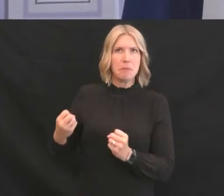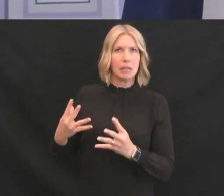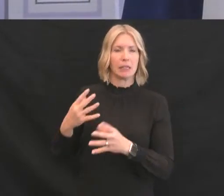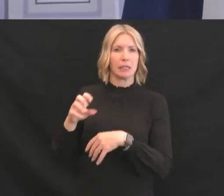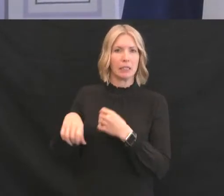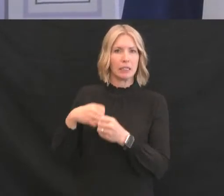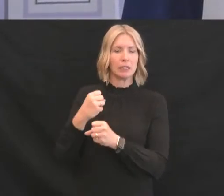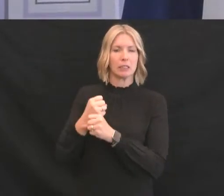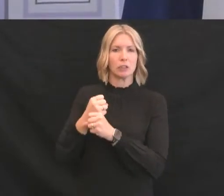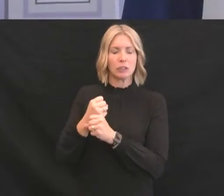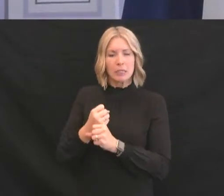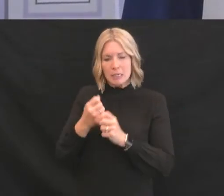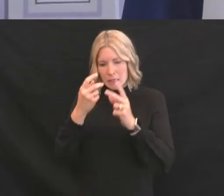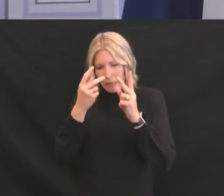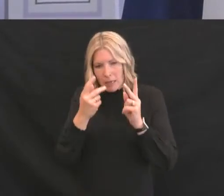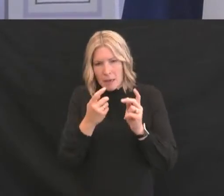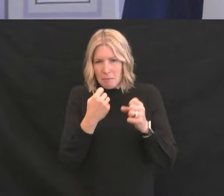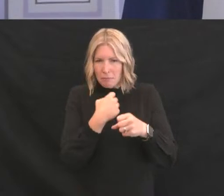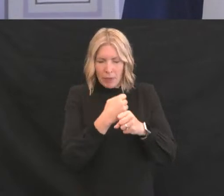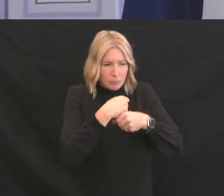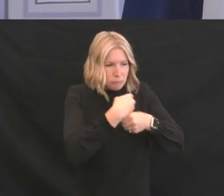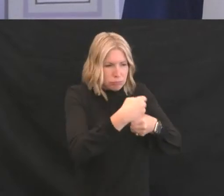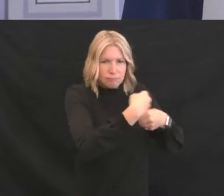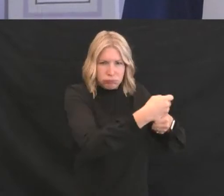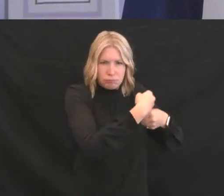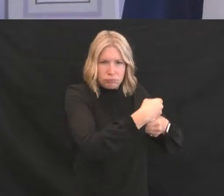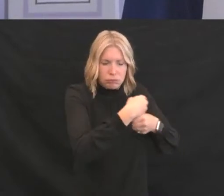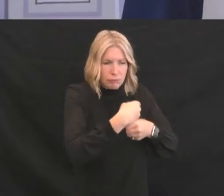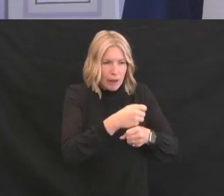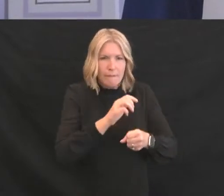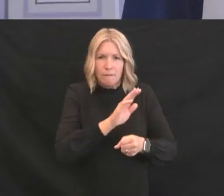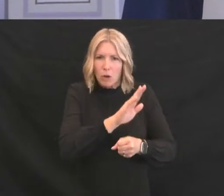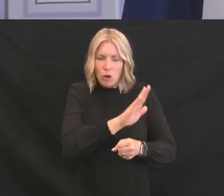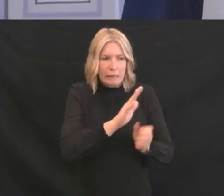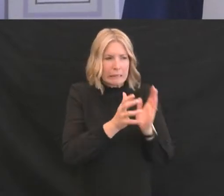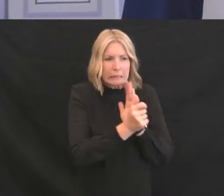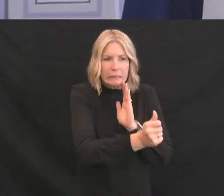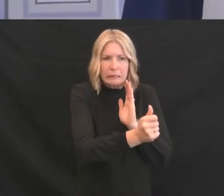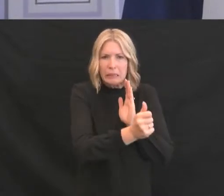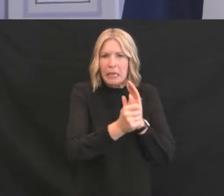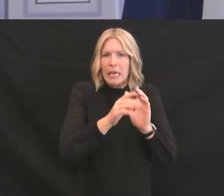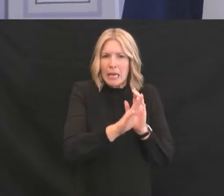years perfecting craftsmanship as a master traditional Labrador canoe builder.